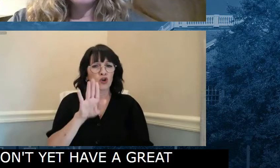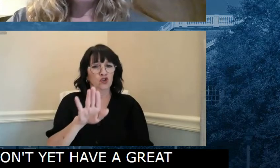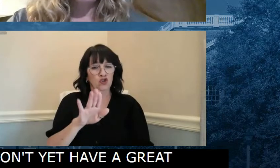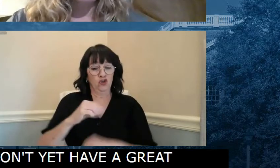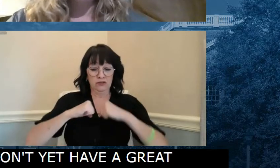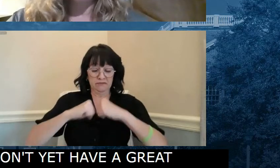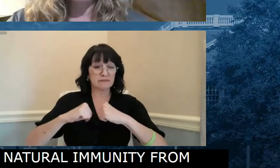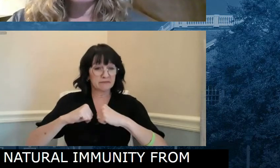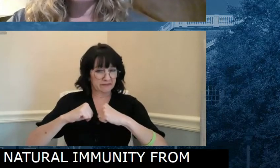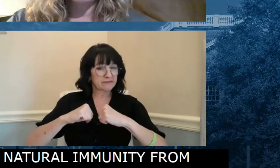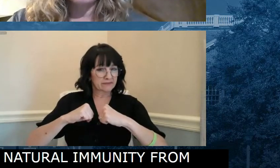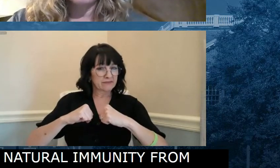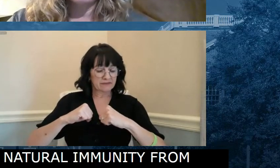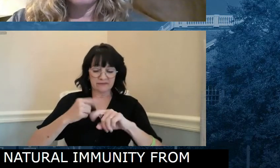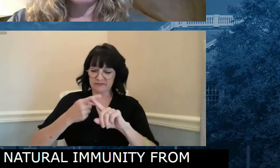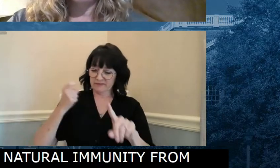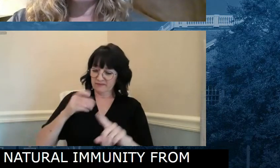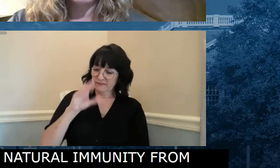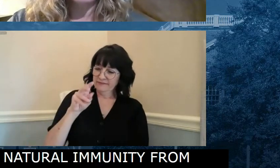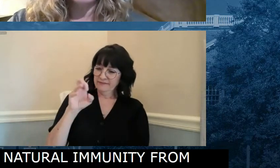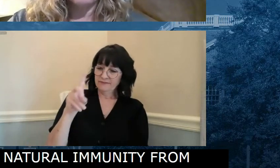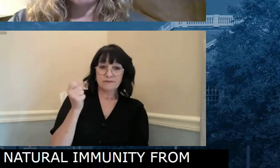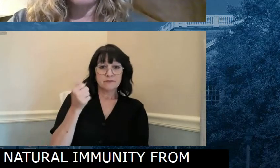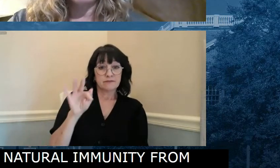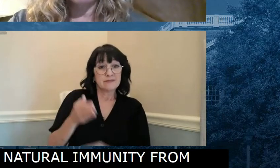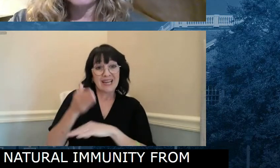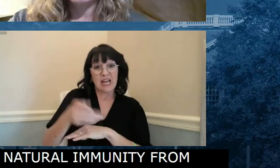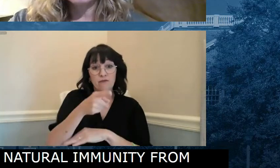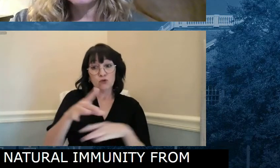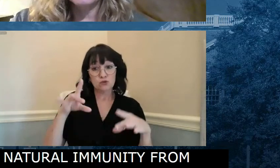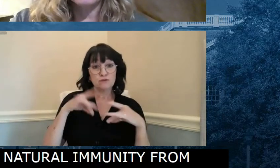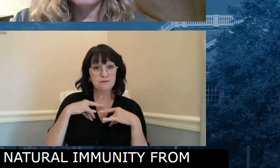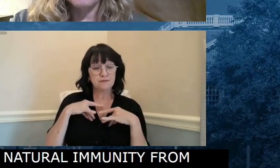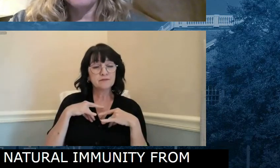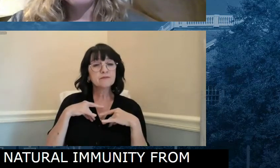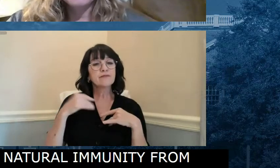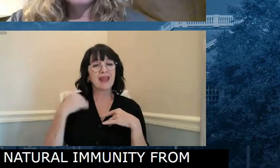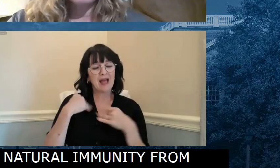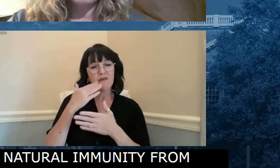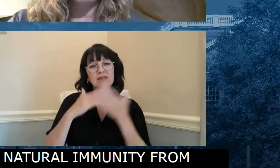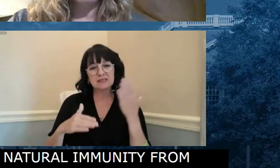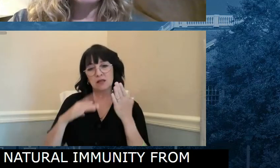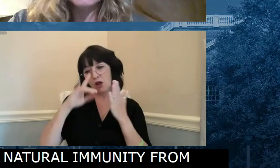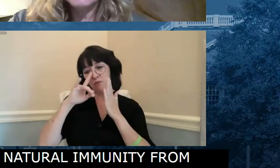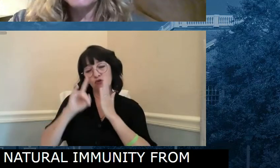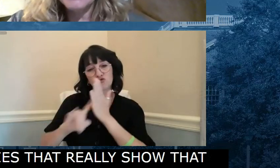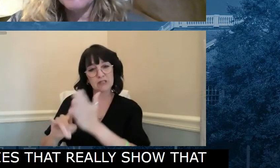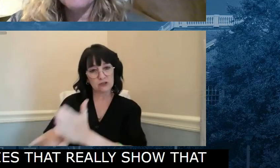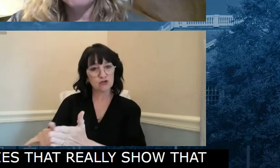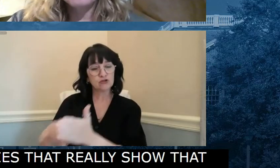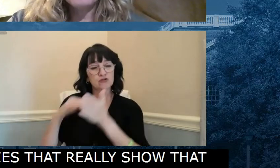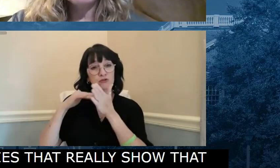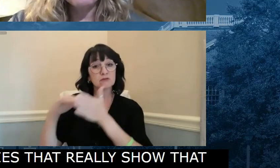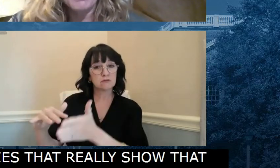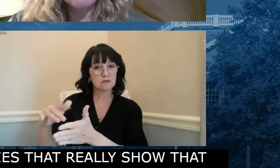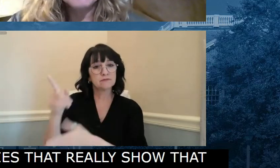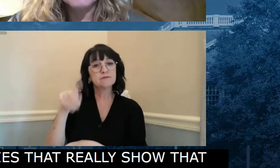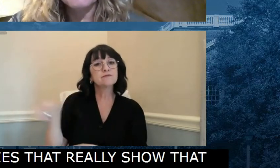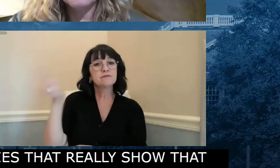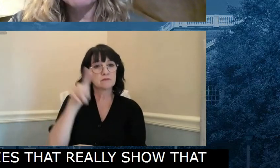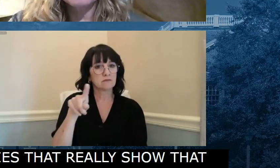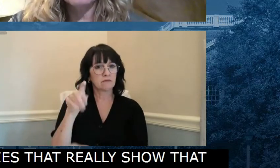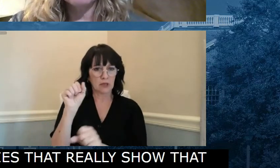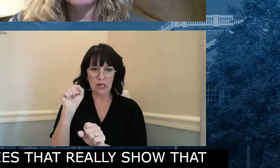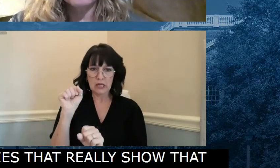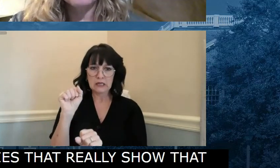There are some studies that really show that the vaccine can really pretty